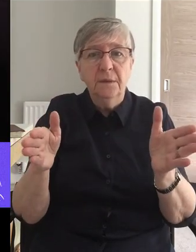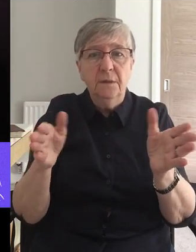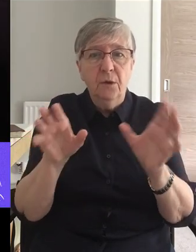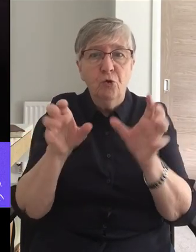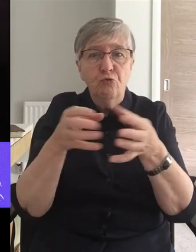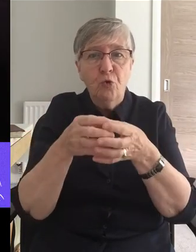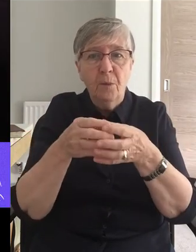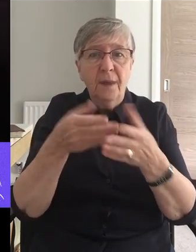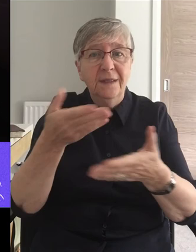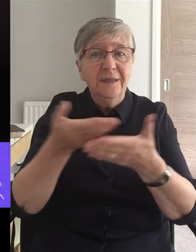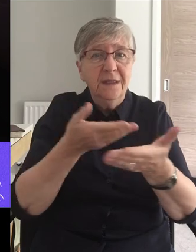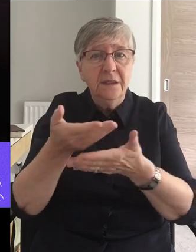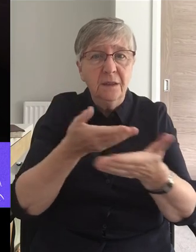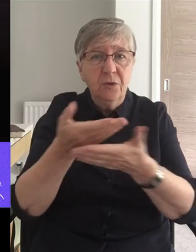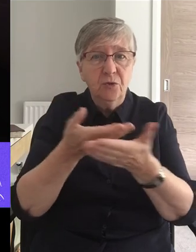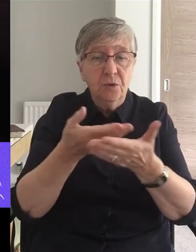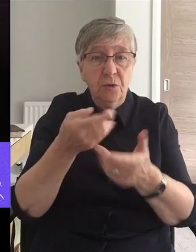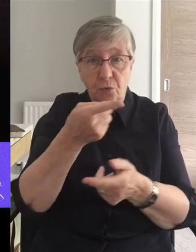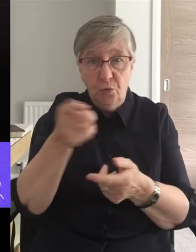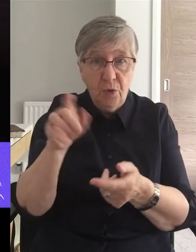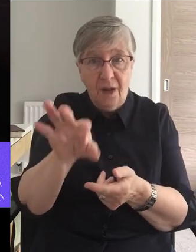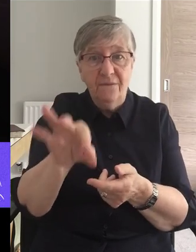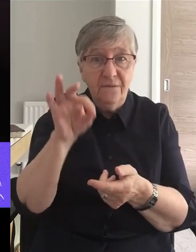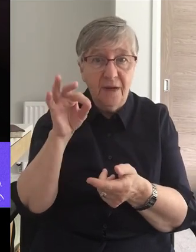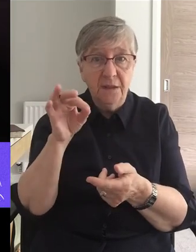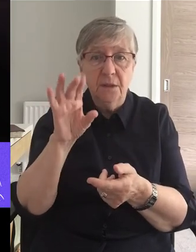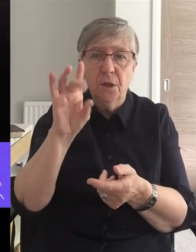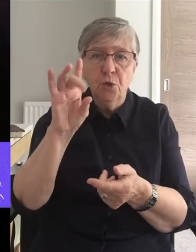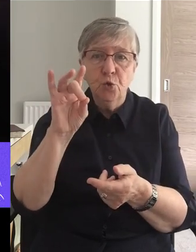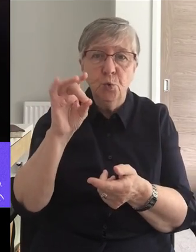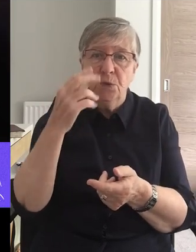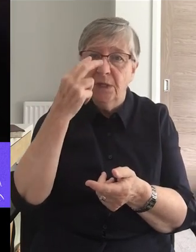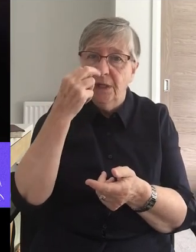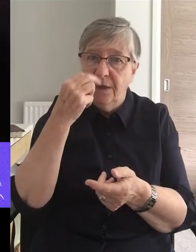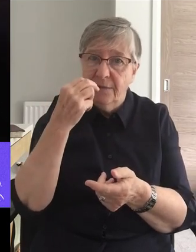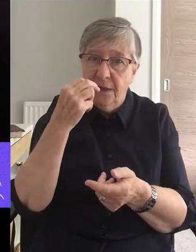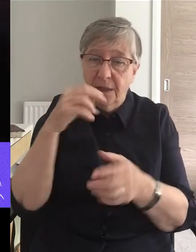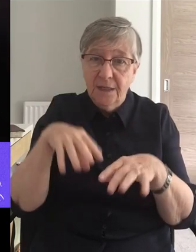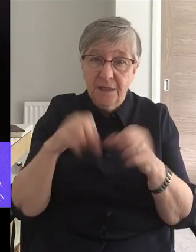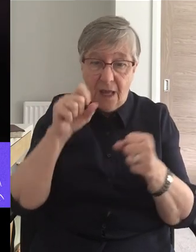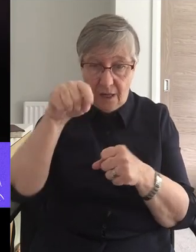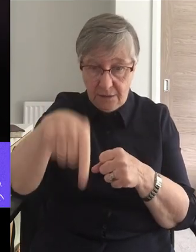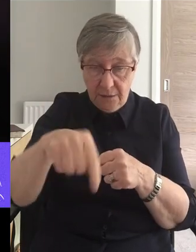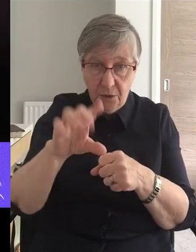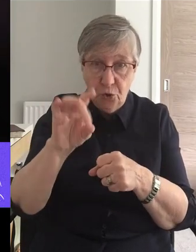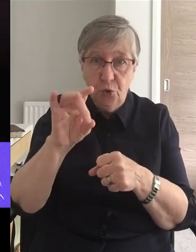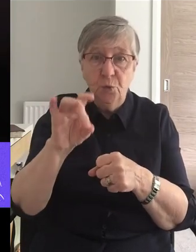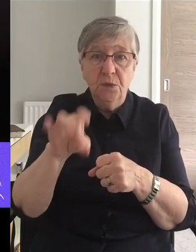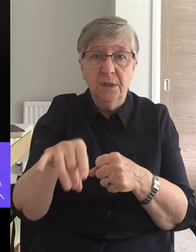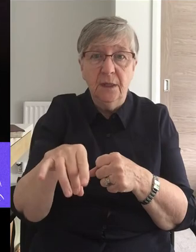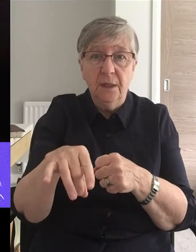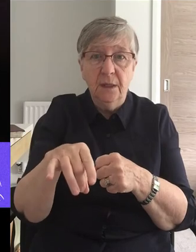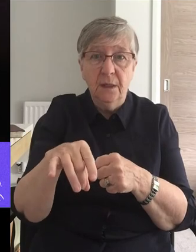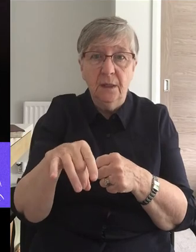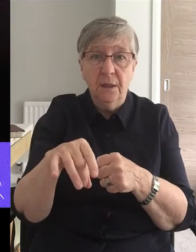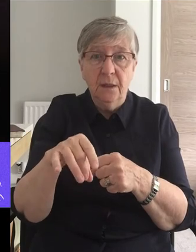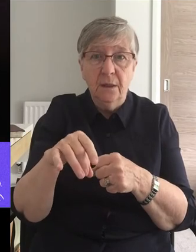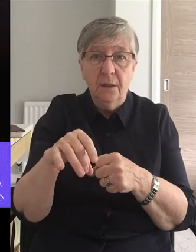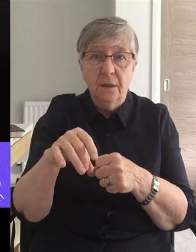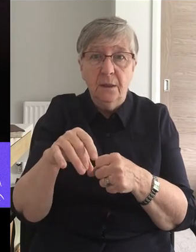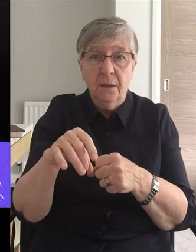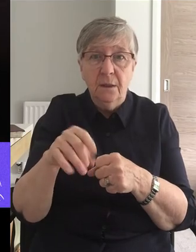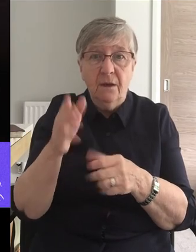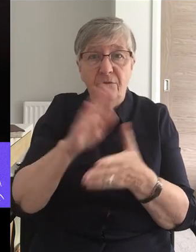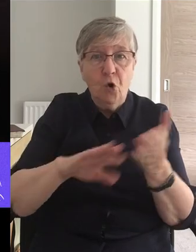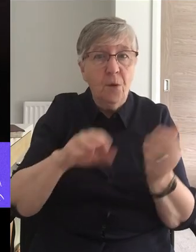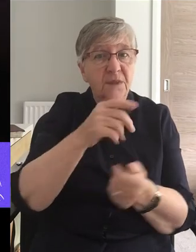discussion invitation that we had for Tuesday evenings. It's going to start again this coming Tuesday. It's going to be